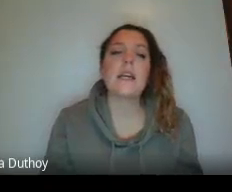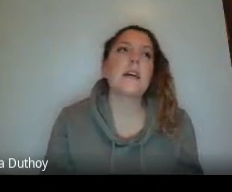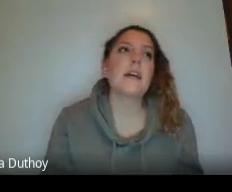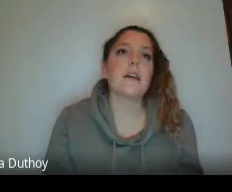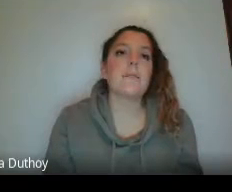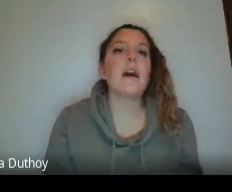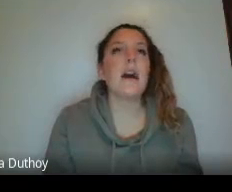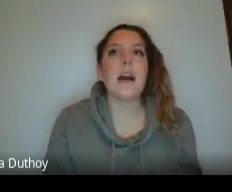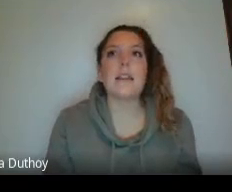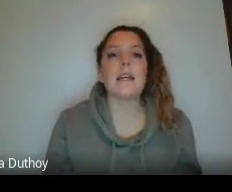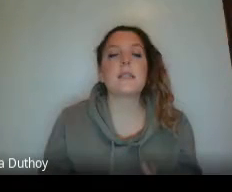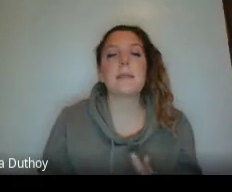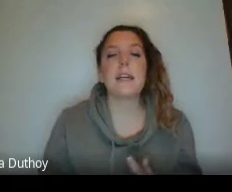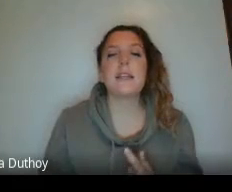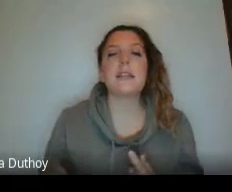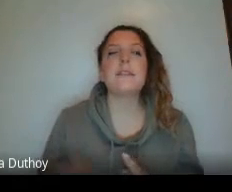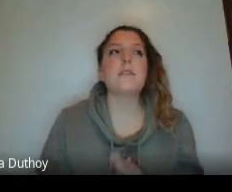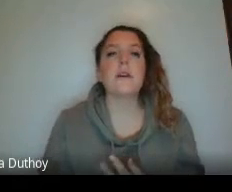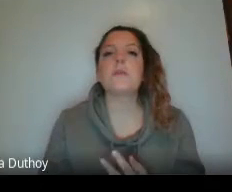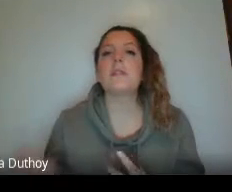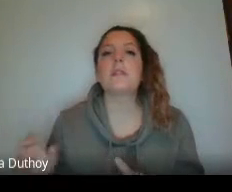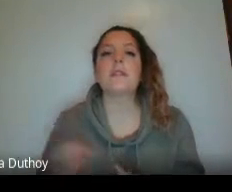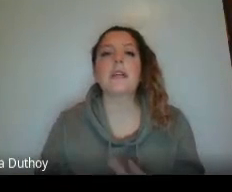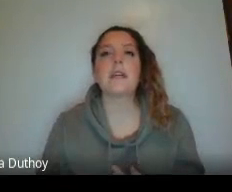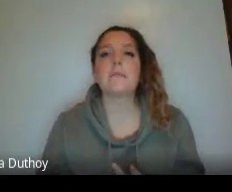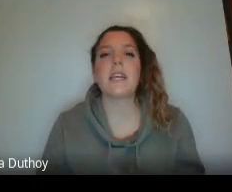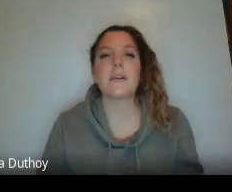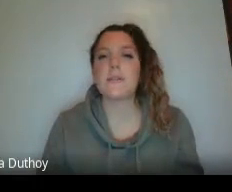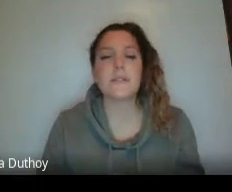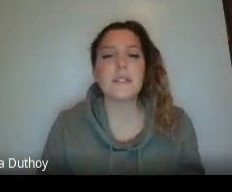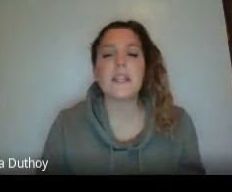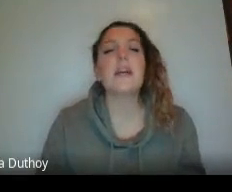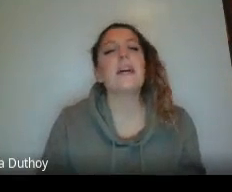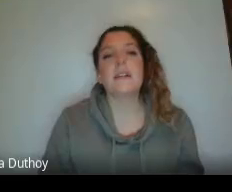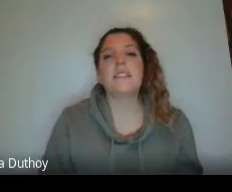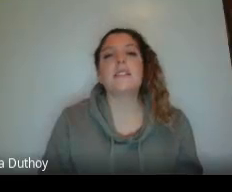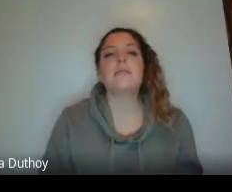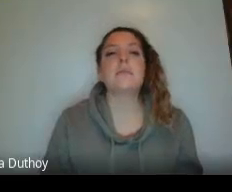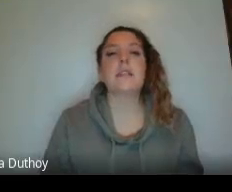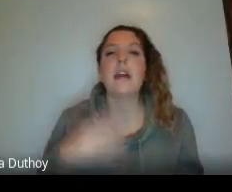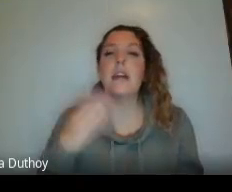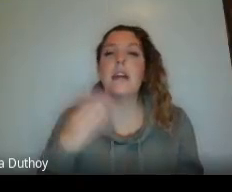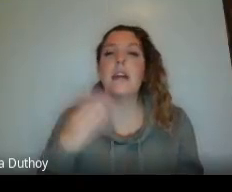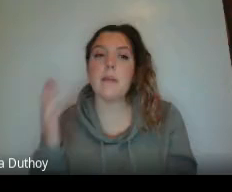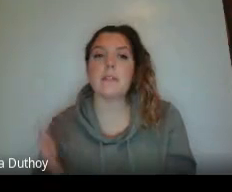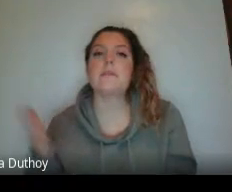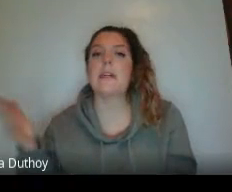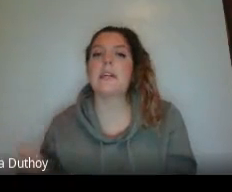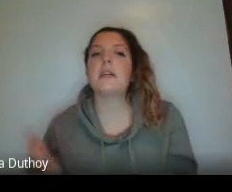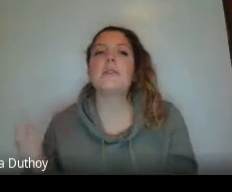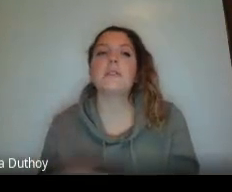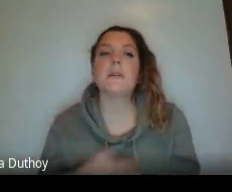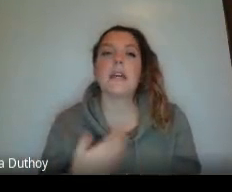like, um, I like spaghetti, toast, and bagels, we kind of use